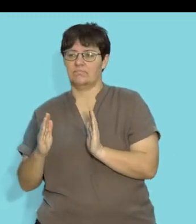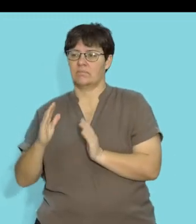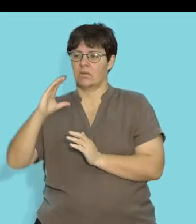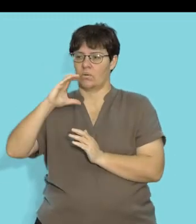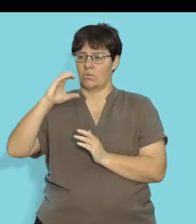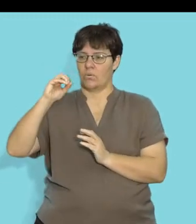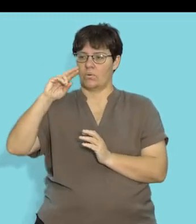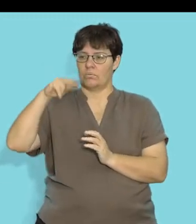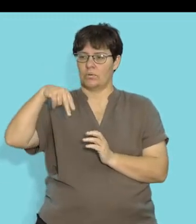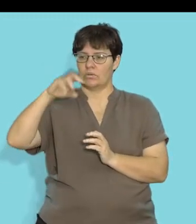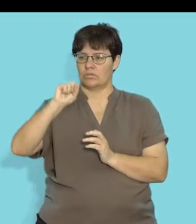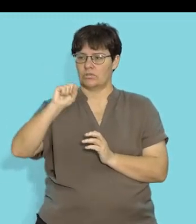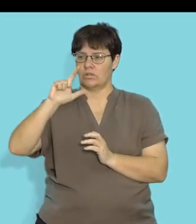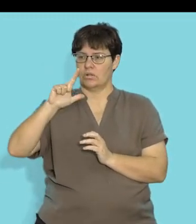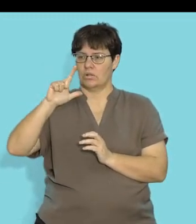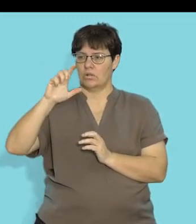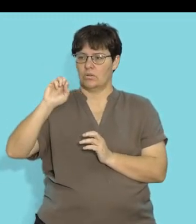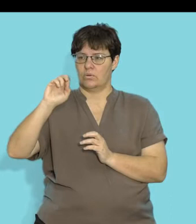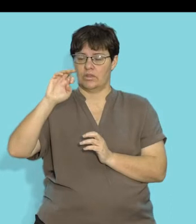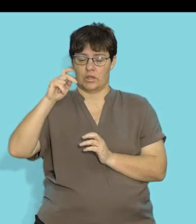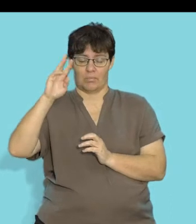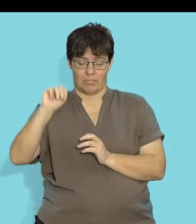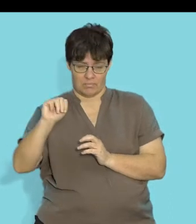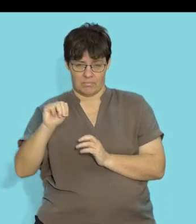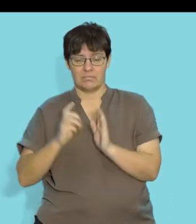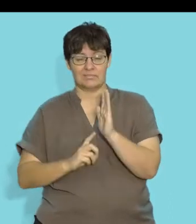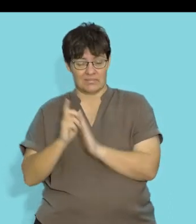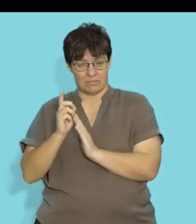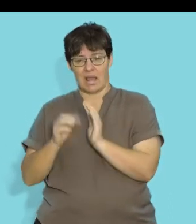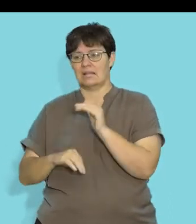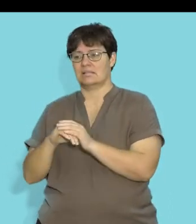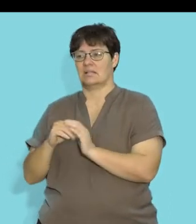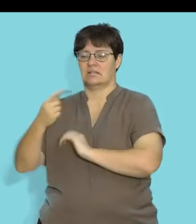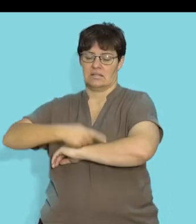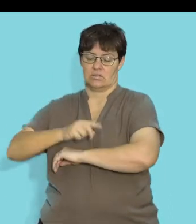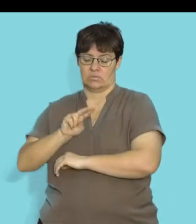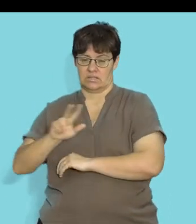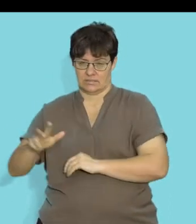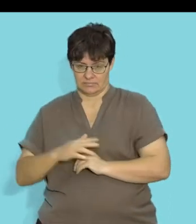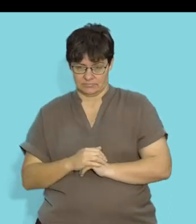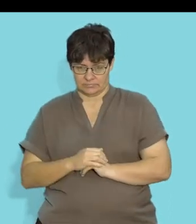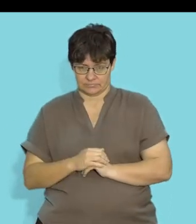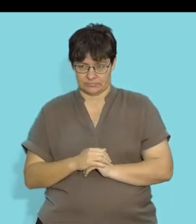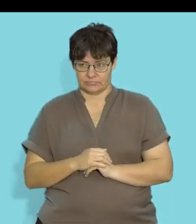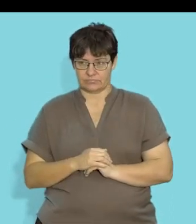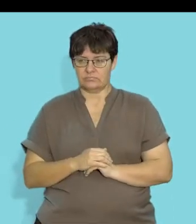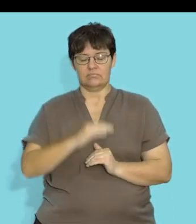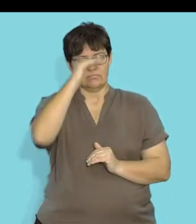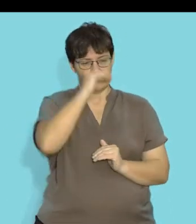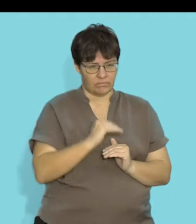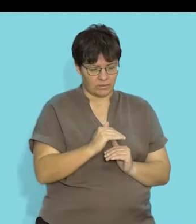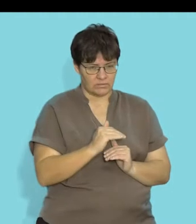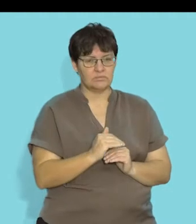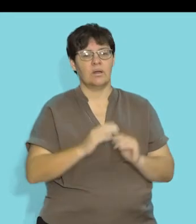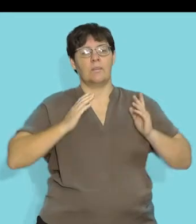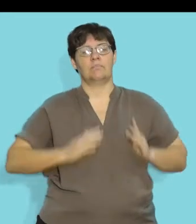of the corpus luteum, which is then maintained for the rest of that 14 days, all up until day 28. Further down, there's